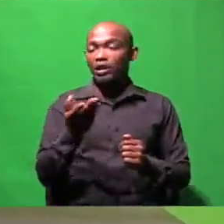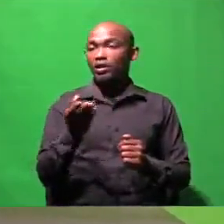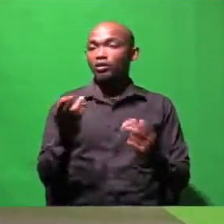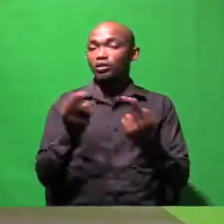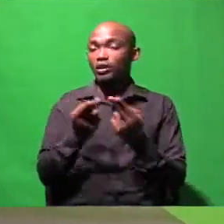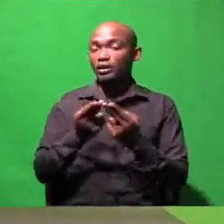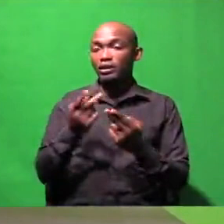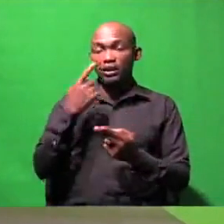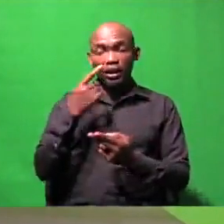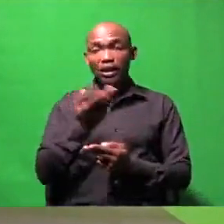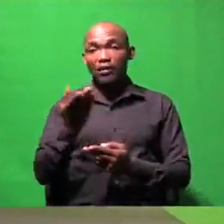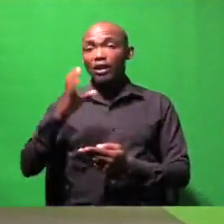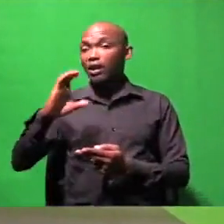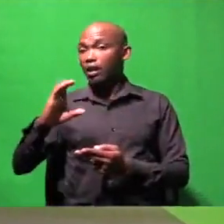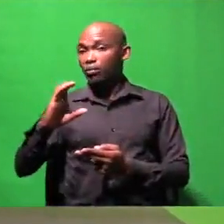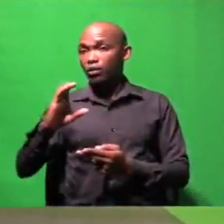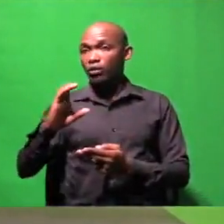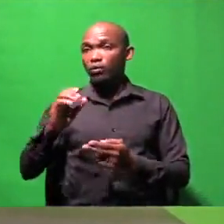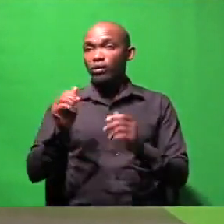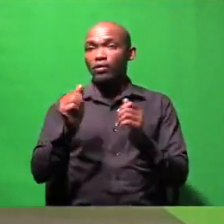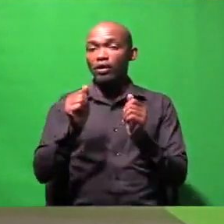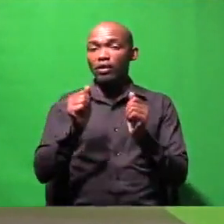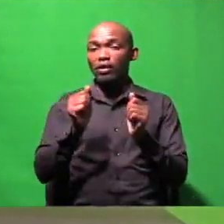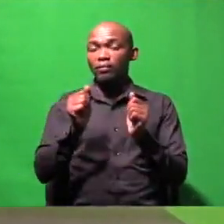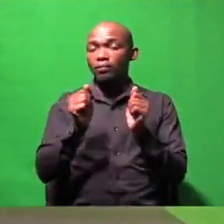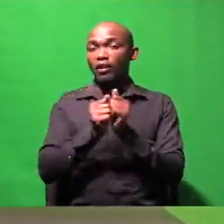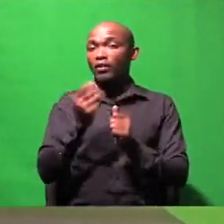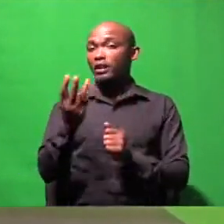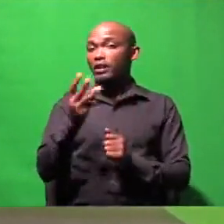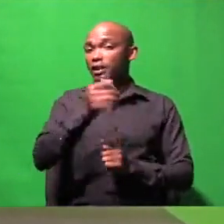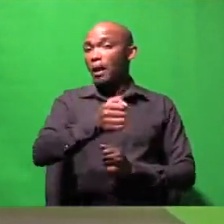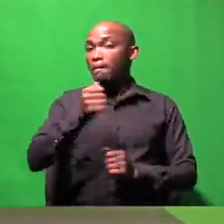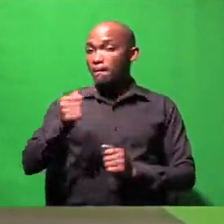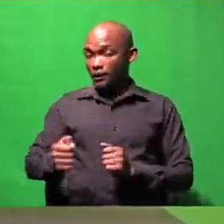Okay, now I take another one randomly